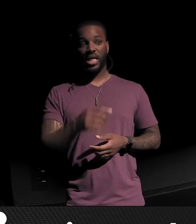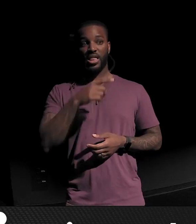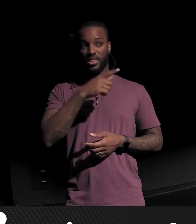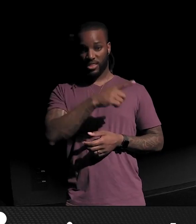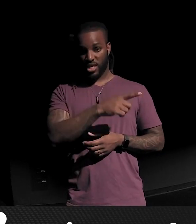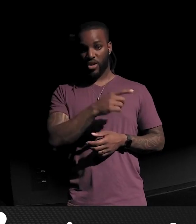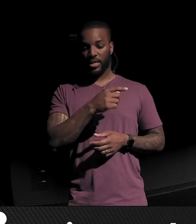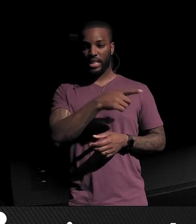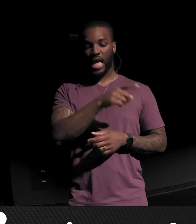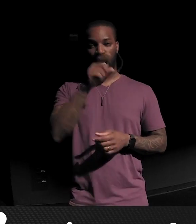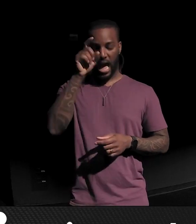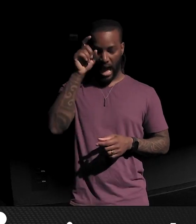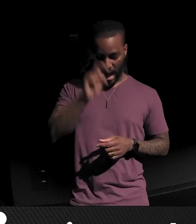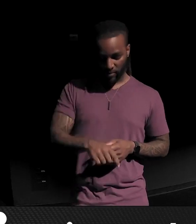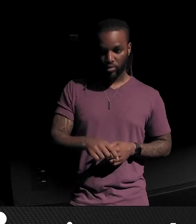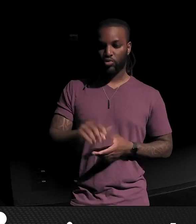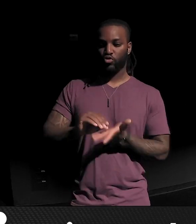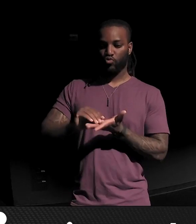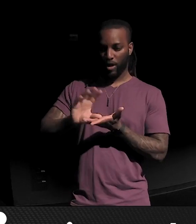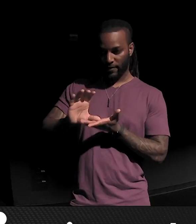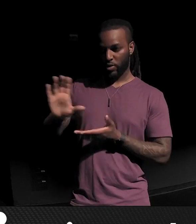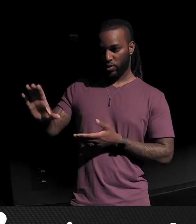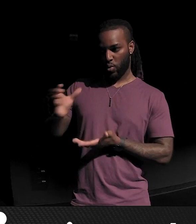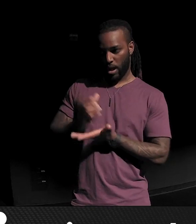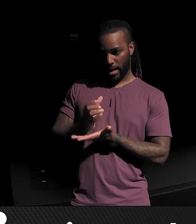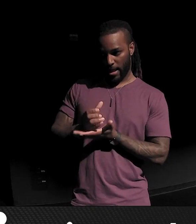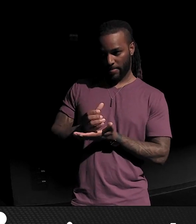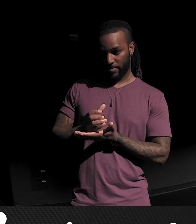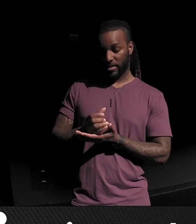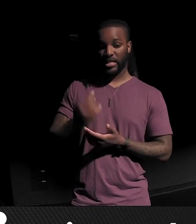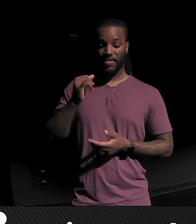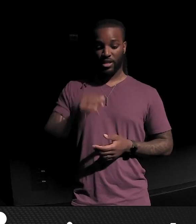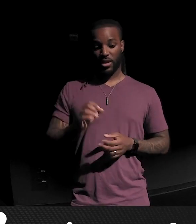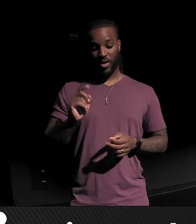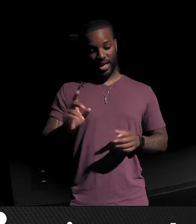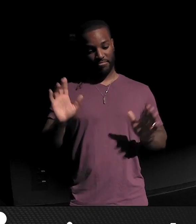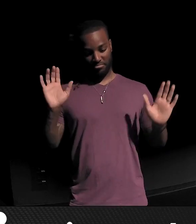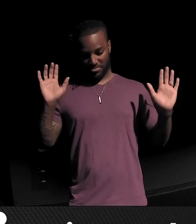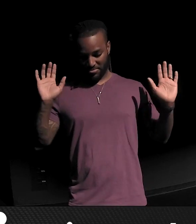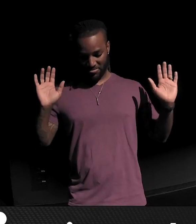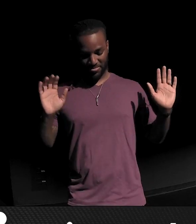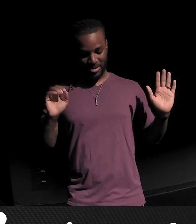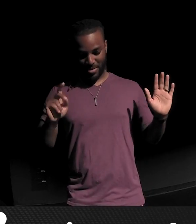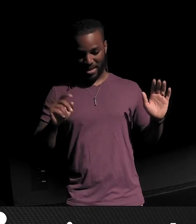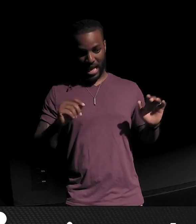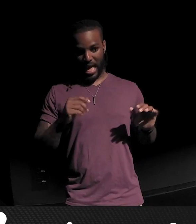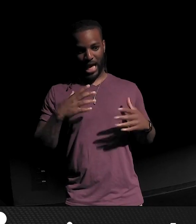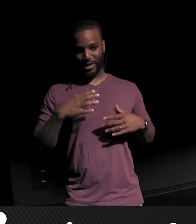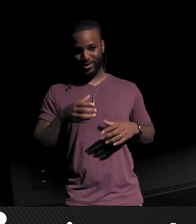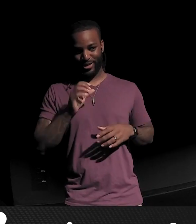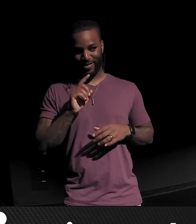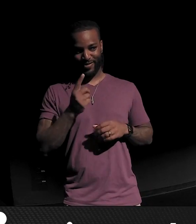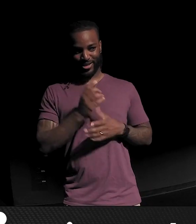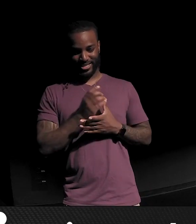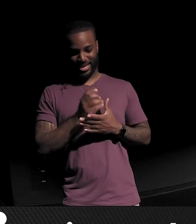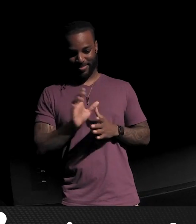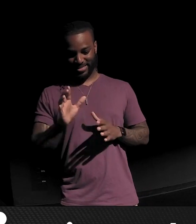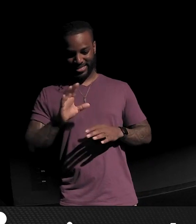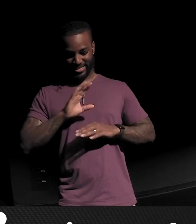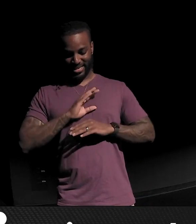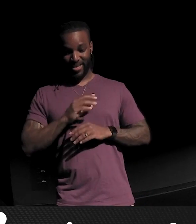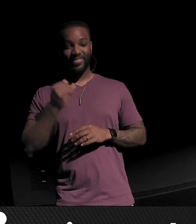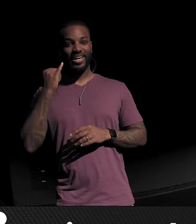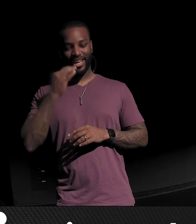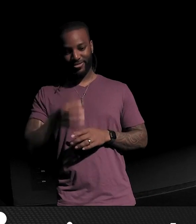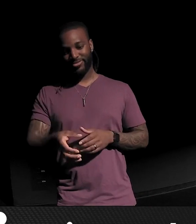not do this. They will refill the cup. And if you're like, okay, that was great. I didn't even really want to drink the first cup, but here we go. And you drink the second cup